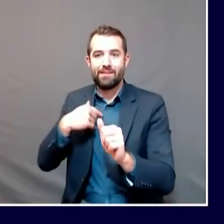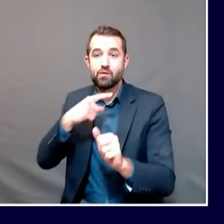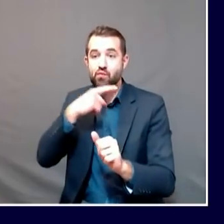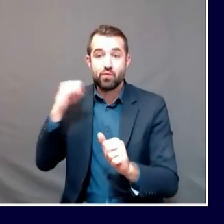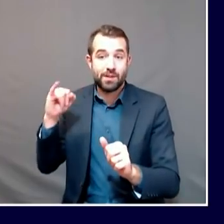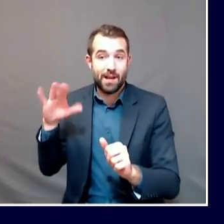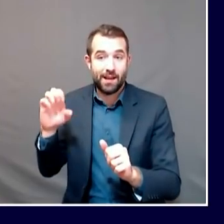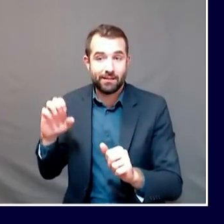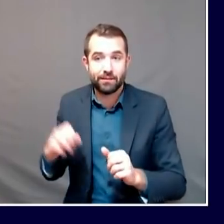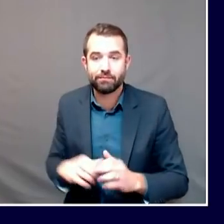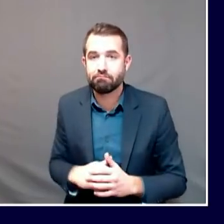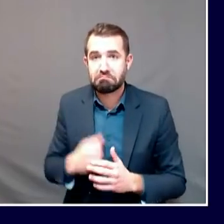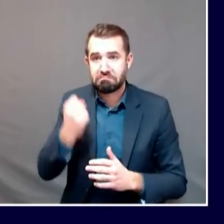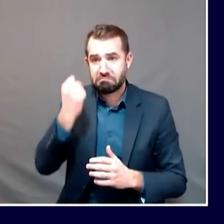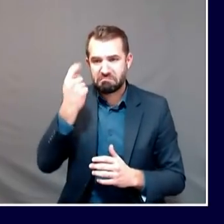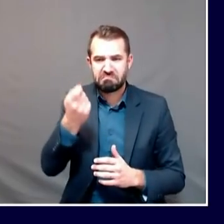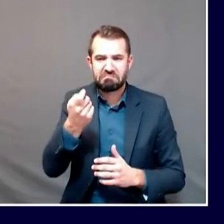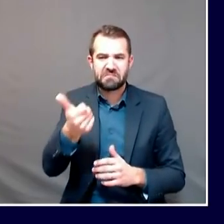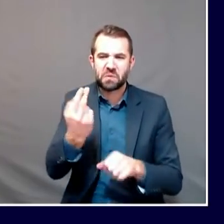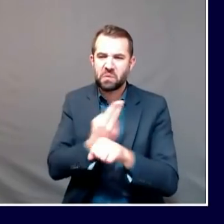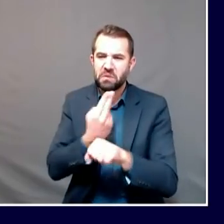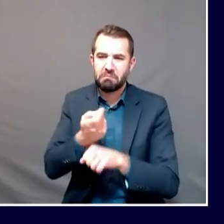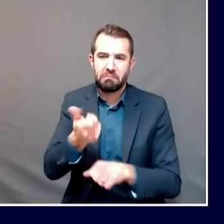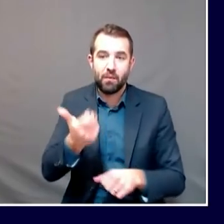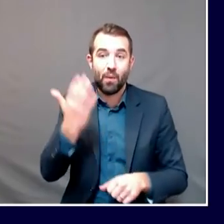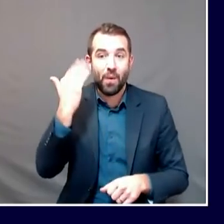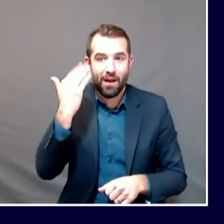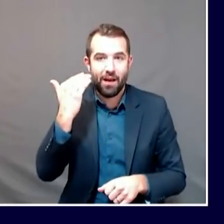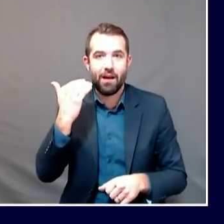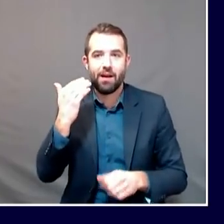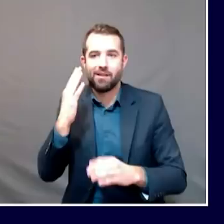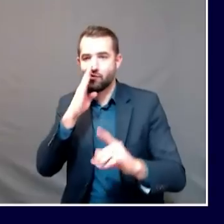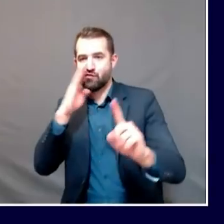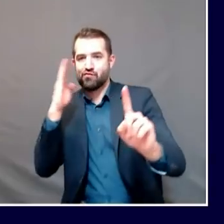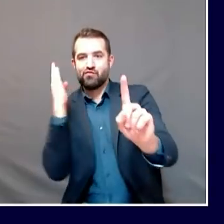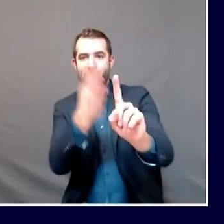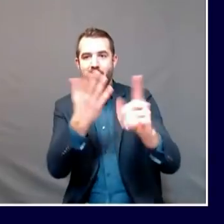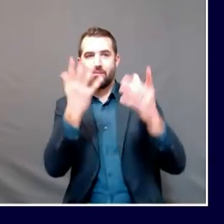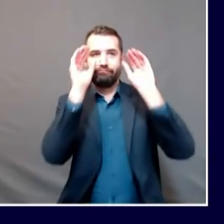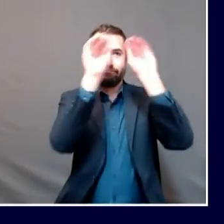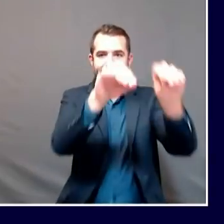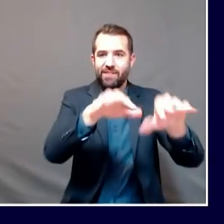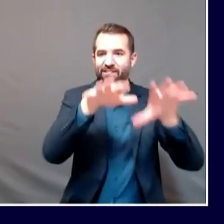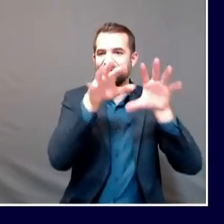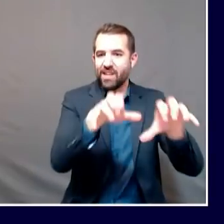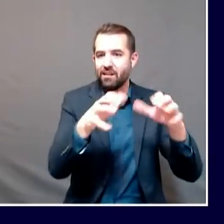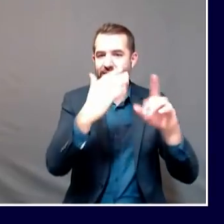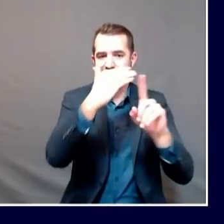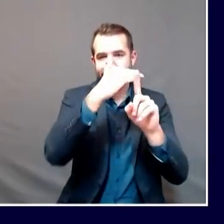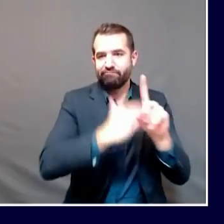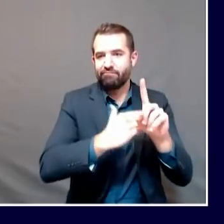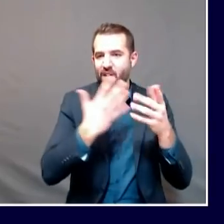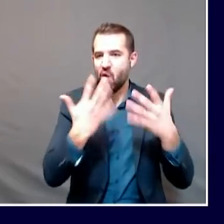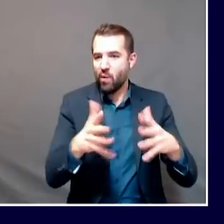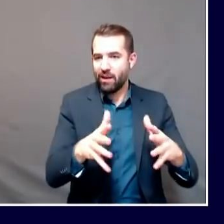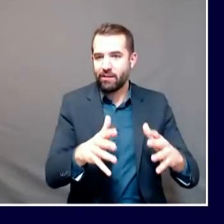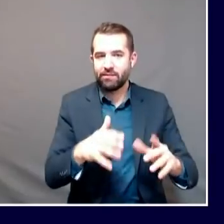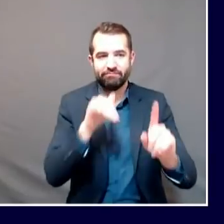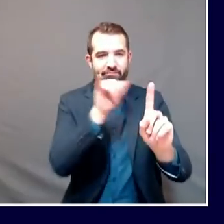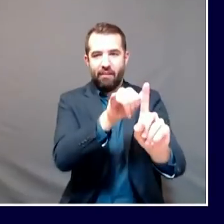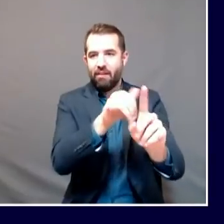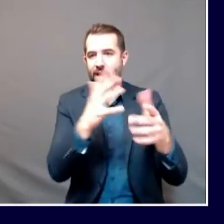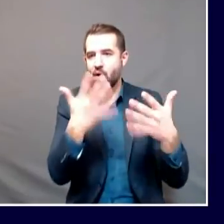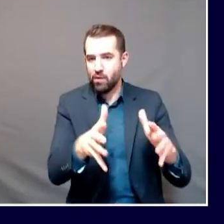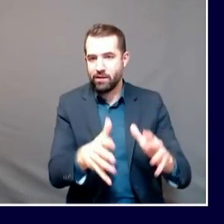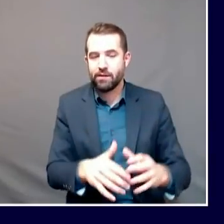ship the vaccine from point A to point B. Some of those shipments have already occurred. Some hospitals were sharing doses with